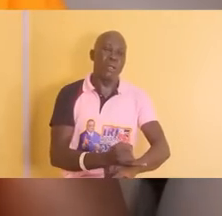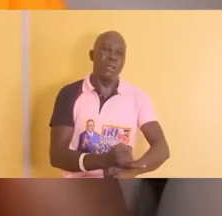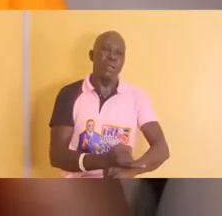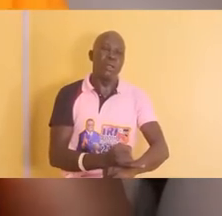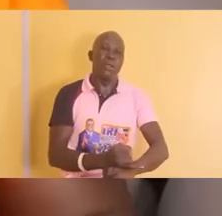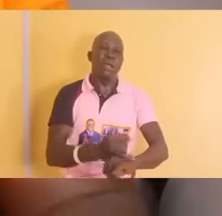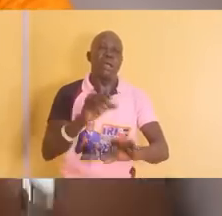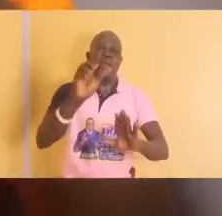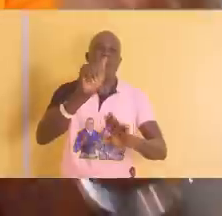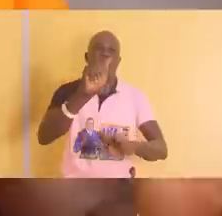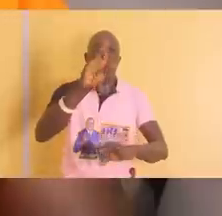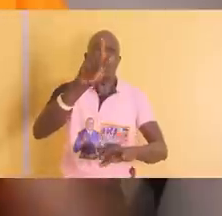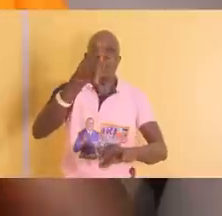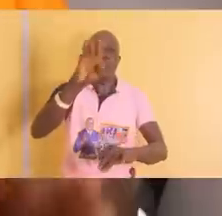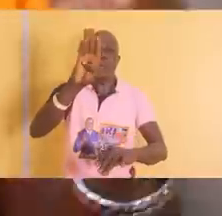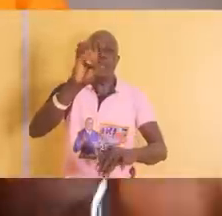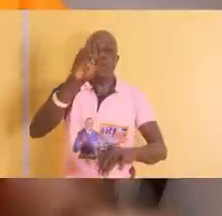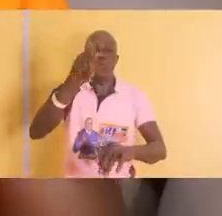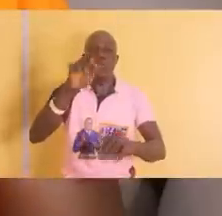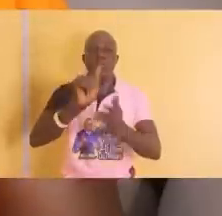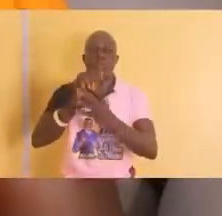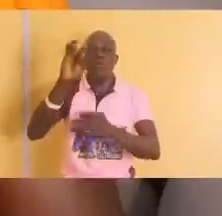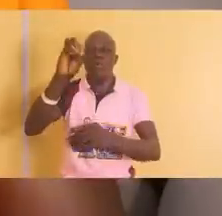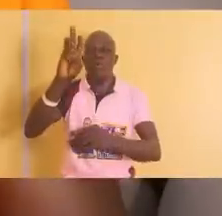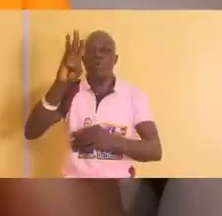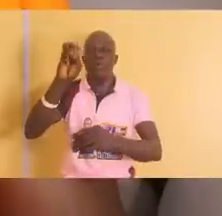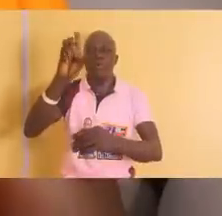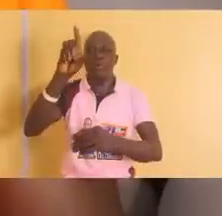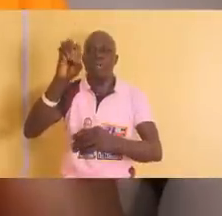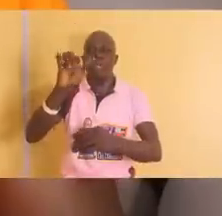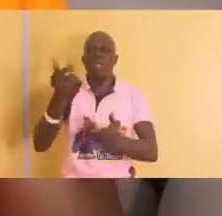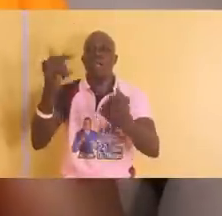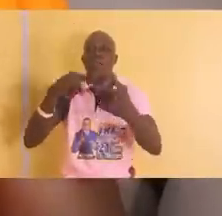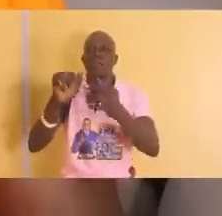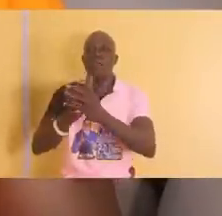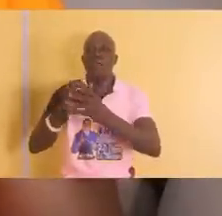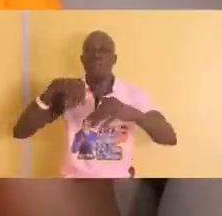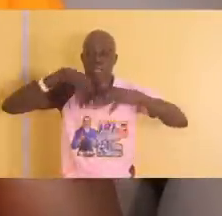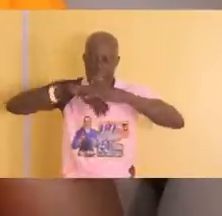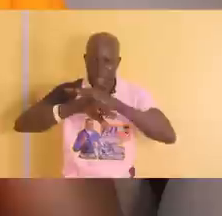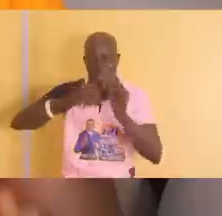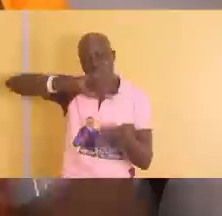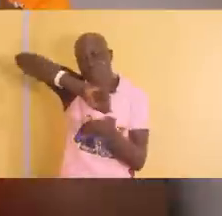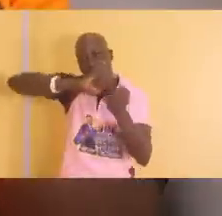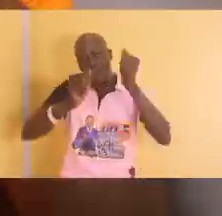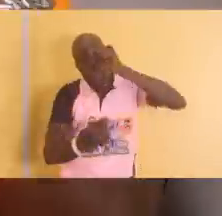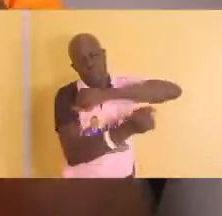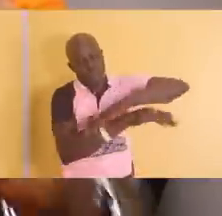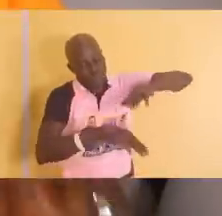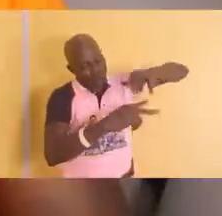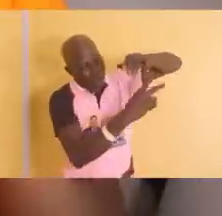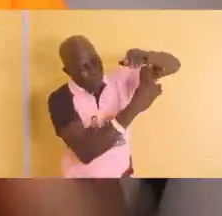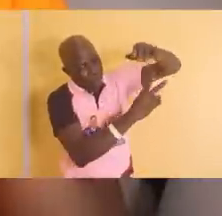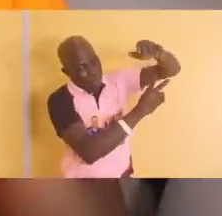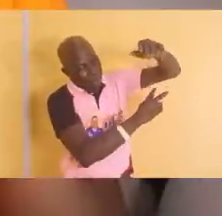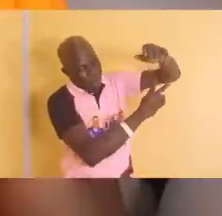From Ibadan. We are coming from Abeokuta. From Owode. Come to once you get to interchange. We are driving